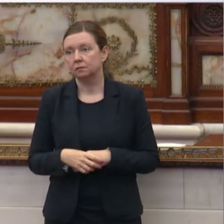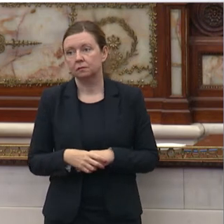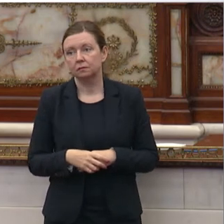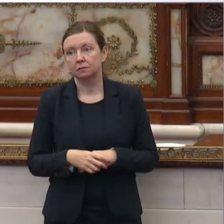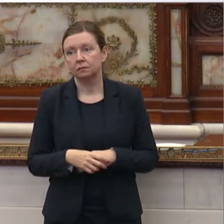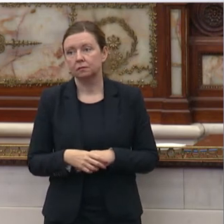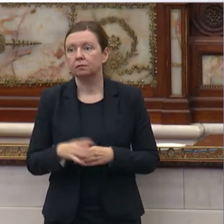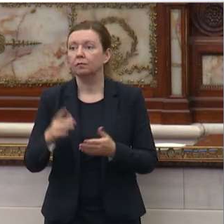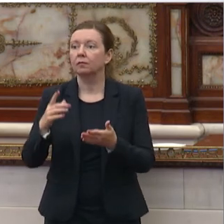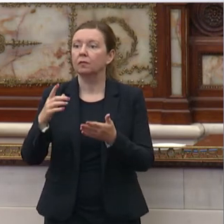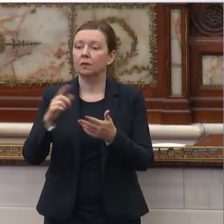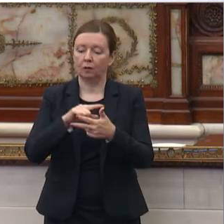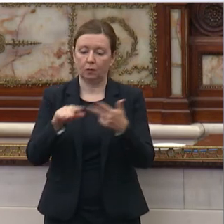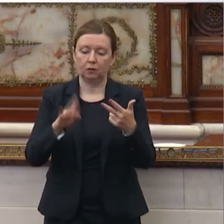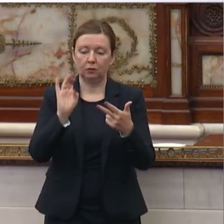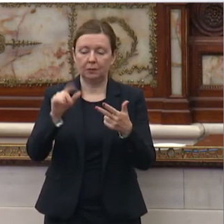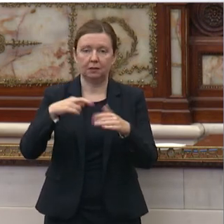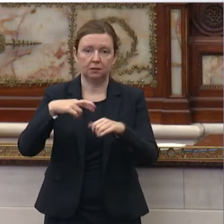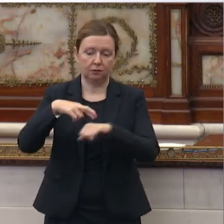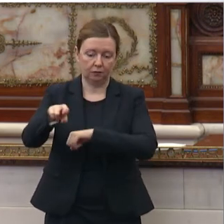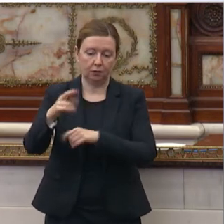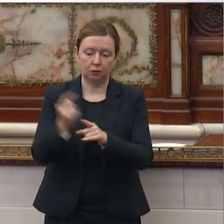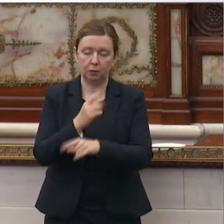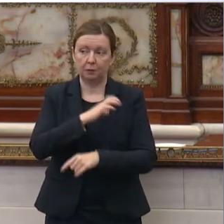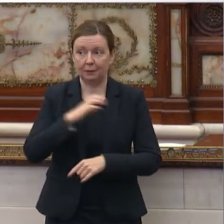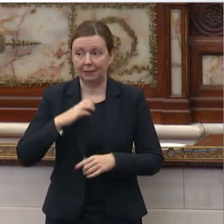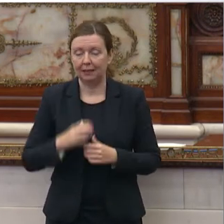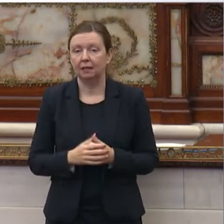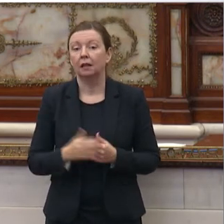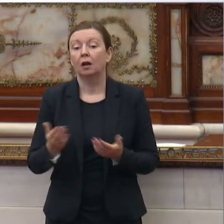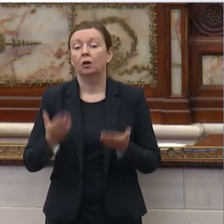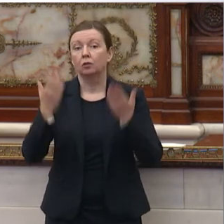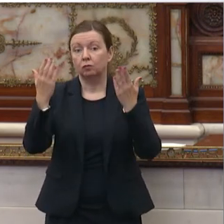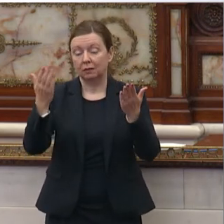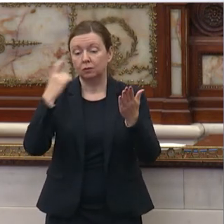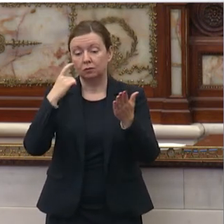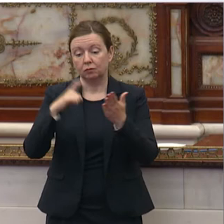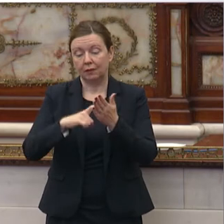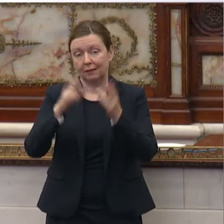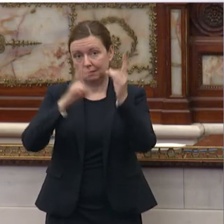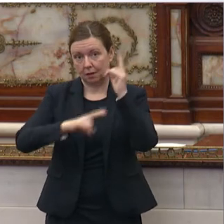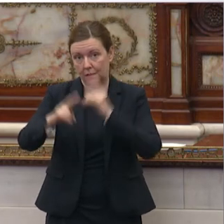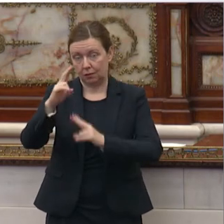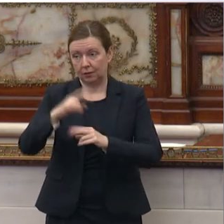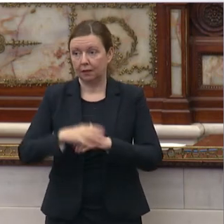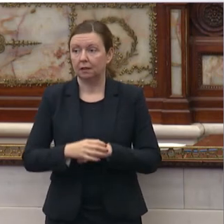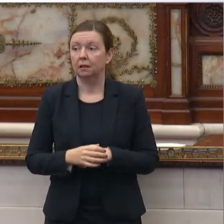And those three bills will be referred to the appropriate committee. And a resolution recognizing and honoring the